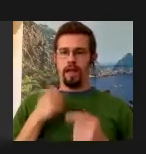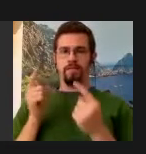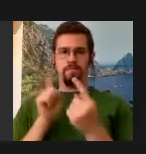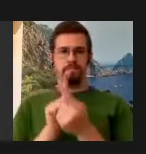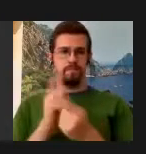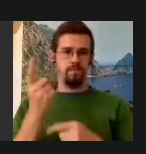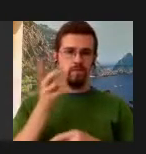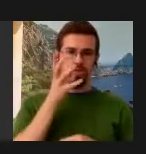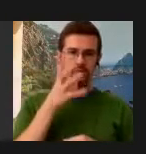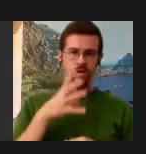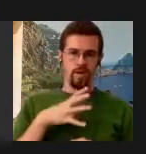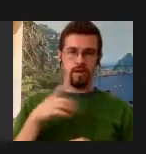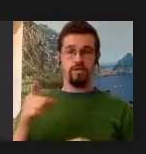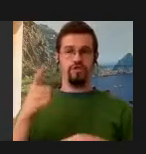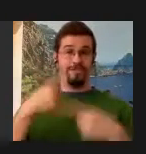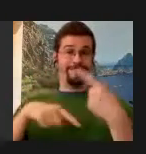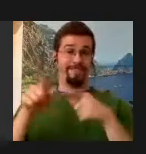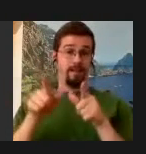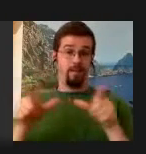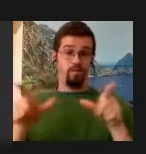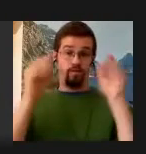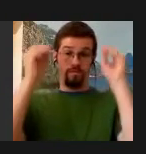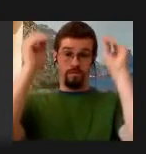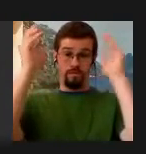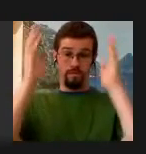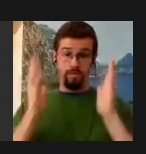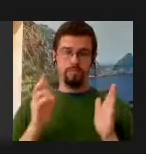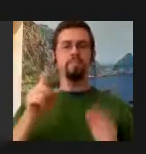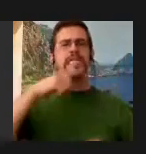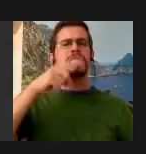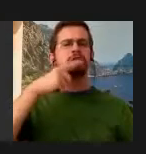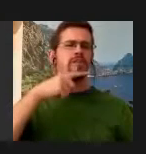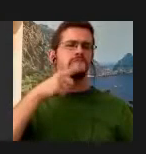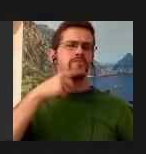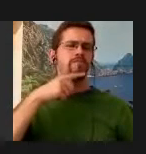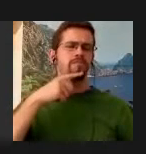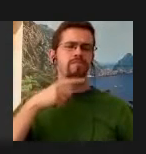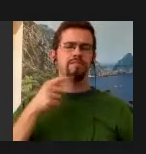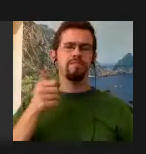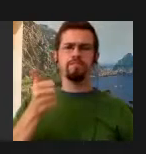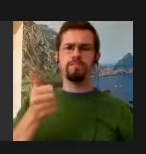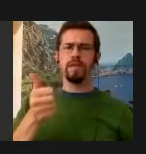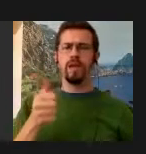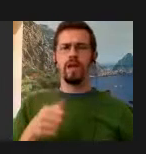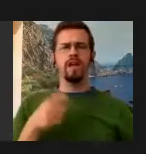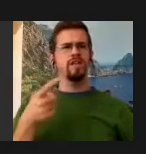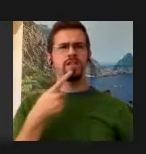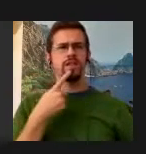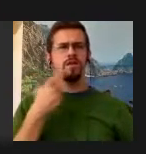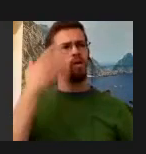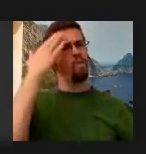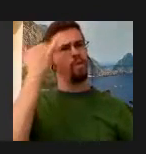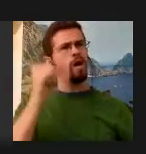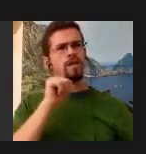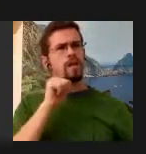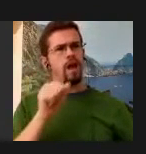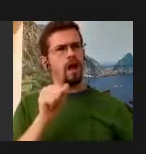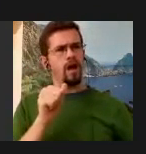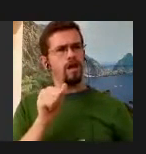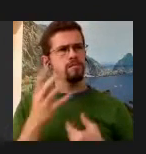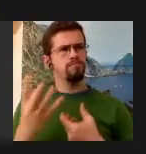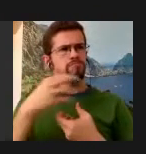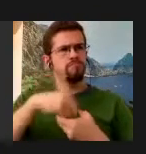a sign language instructor. She's a hearing person, and she said, "Why don't we use sign writing